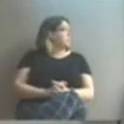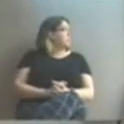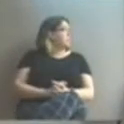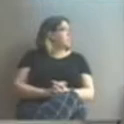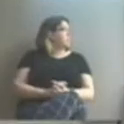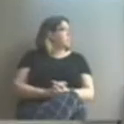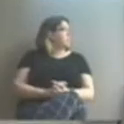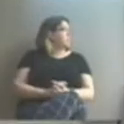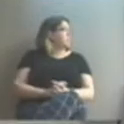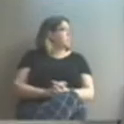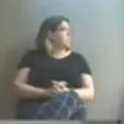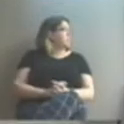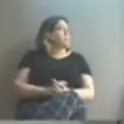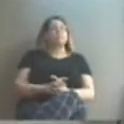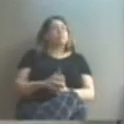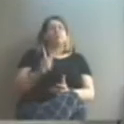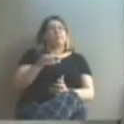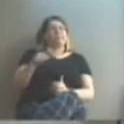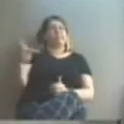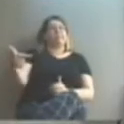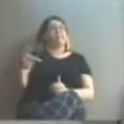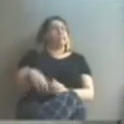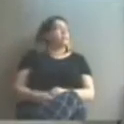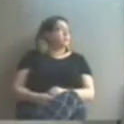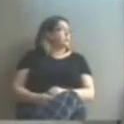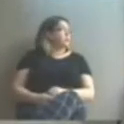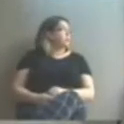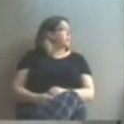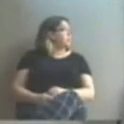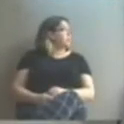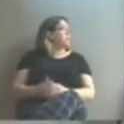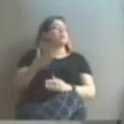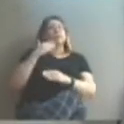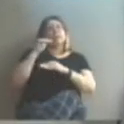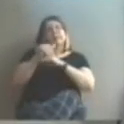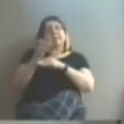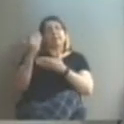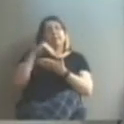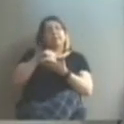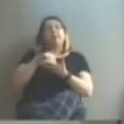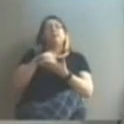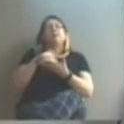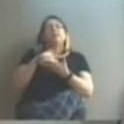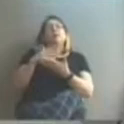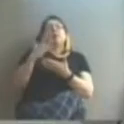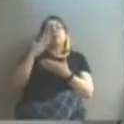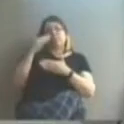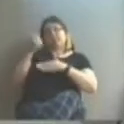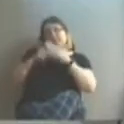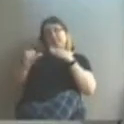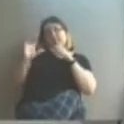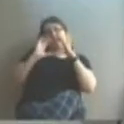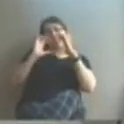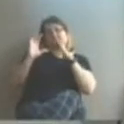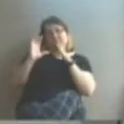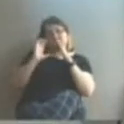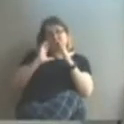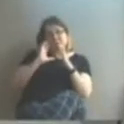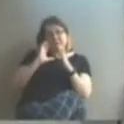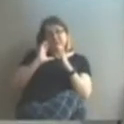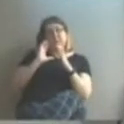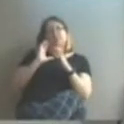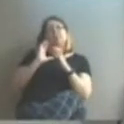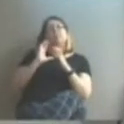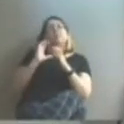introduce this? We'll give it right over to Dr. Razor. It's Thank an update. You. Good evening again. Although this falls under communication,